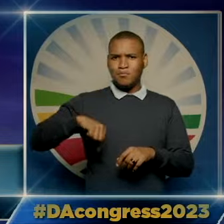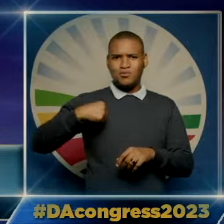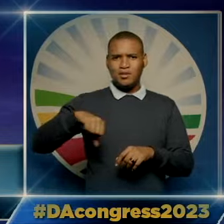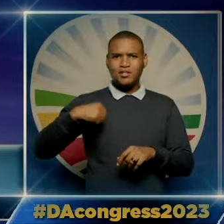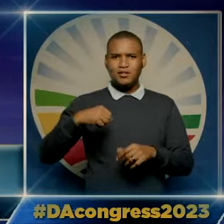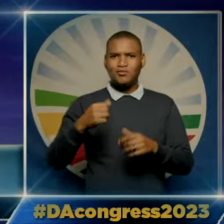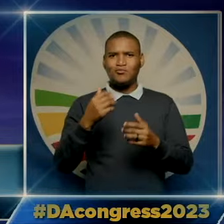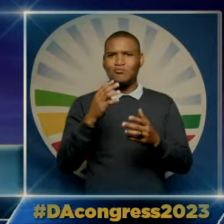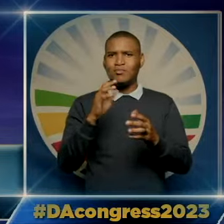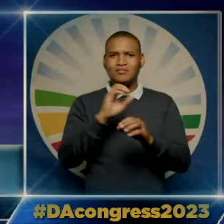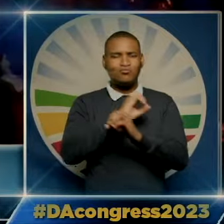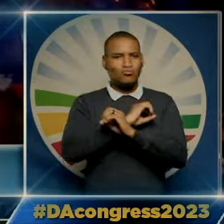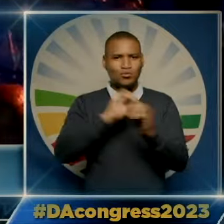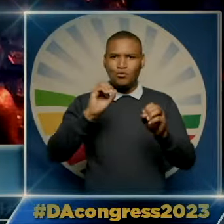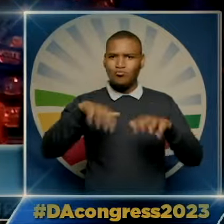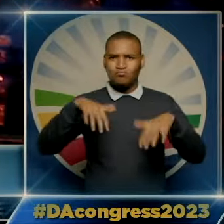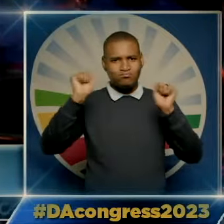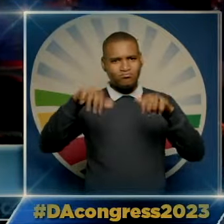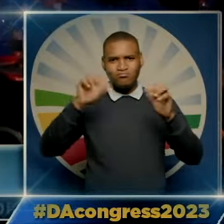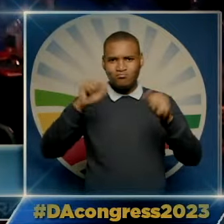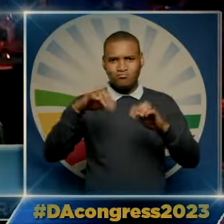free.